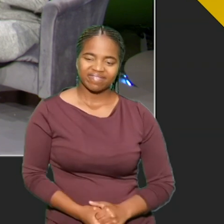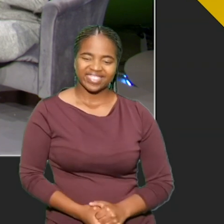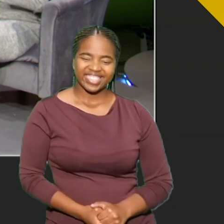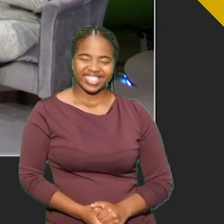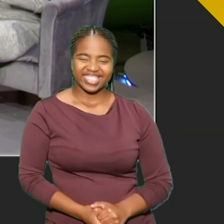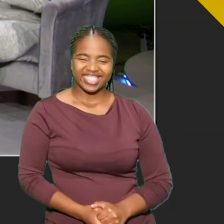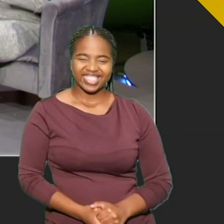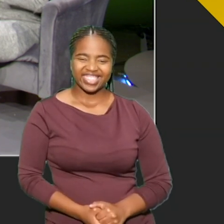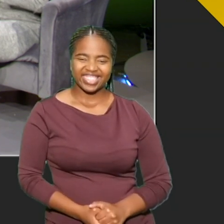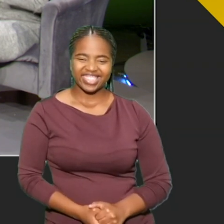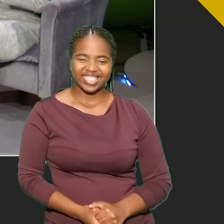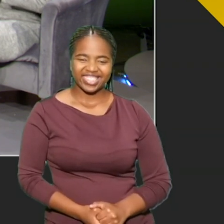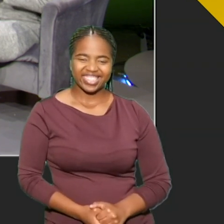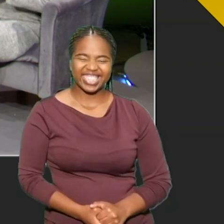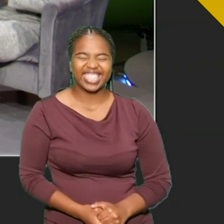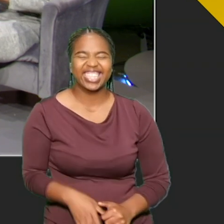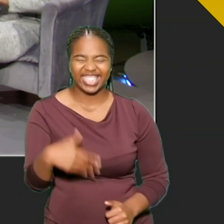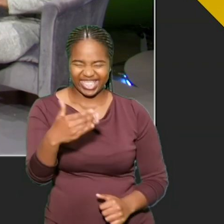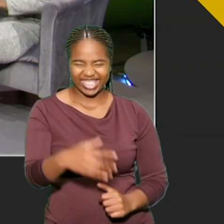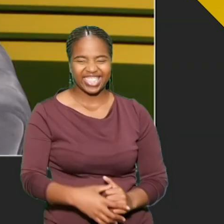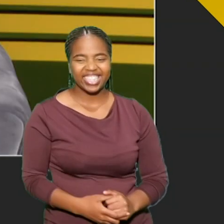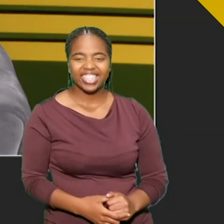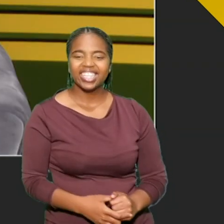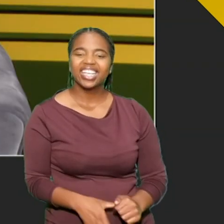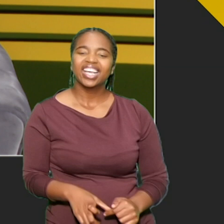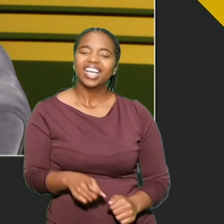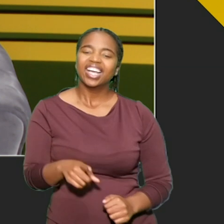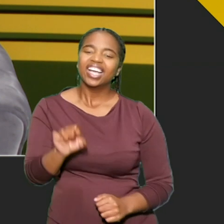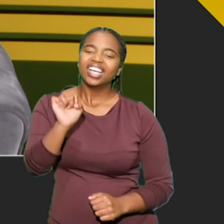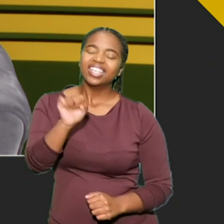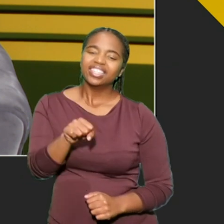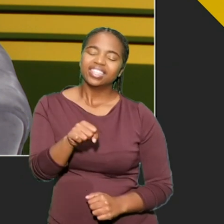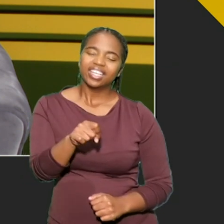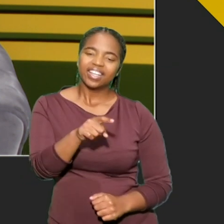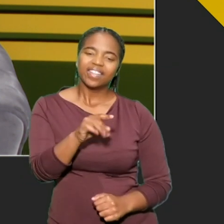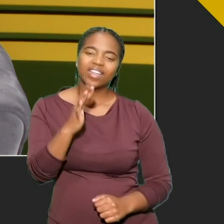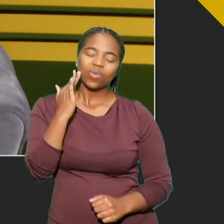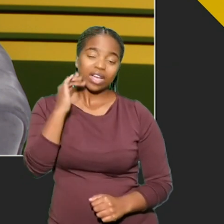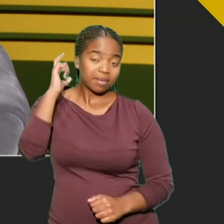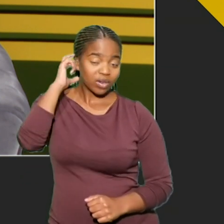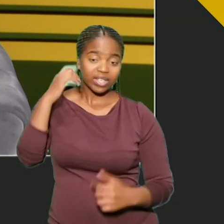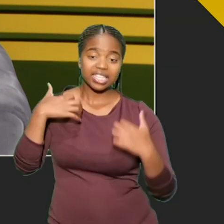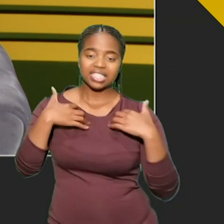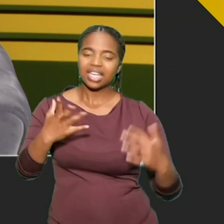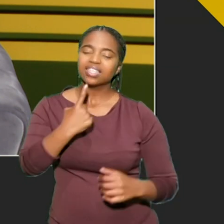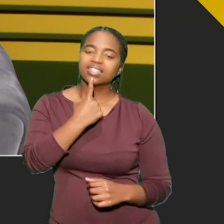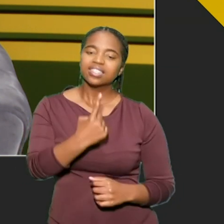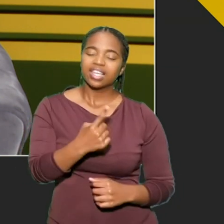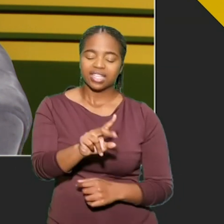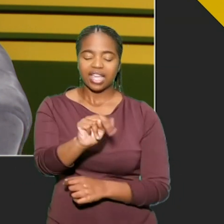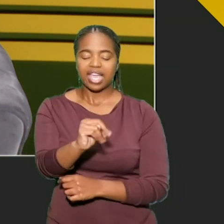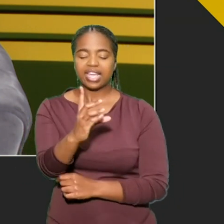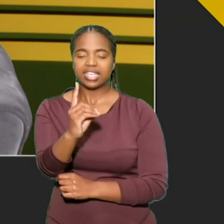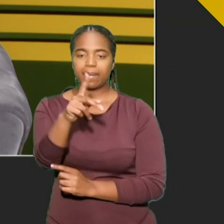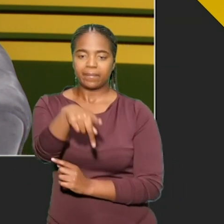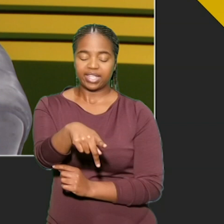here with us. You can go ahead. Phethani, Melody ga start the segment right now. O buile ka NDP and the